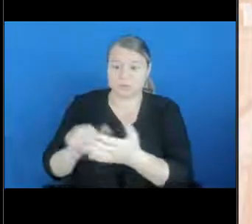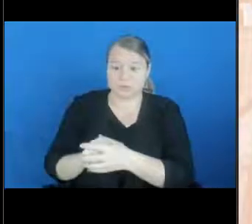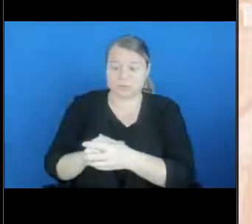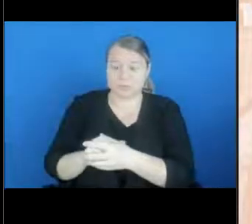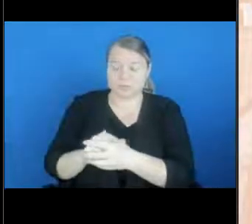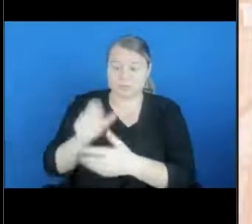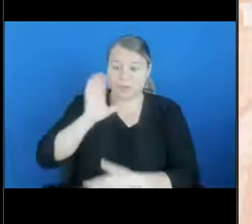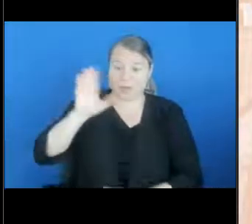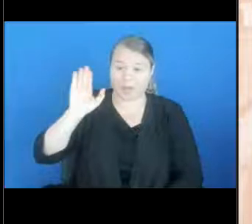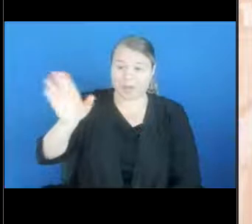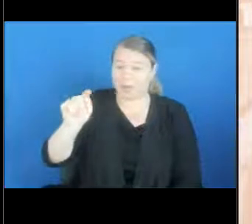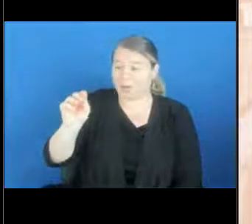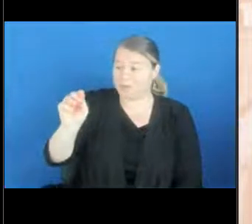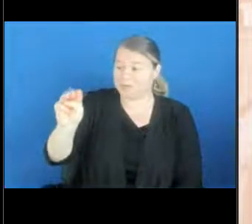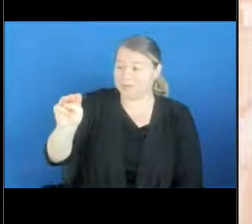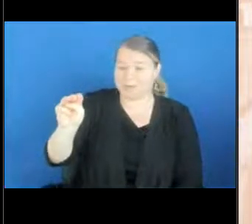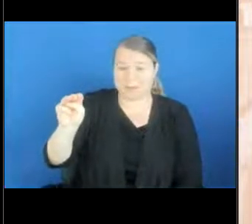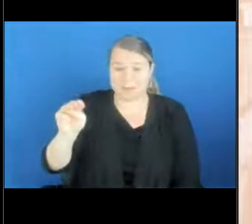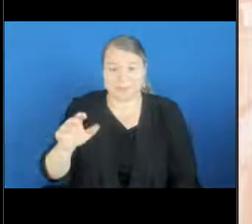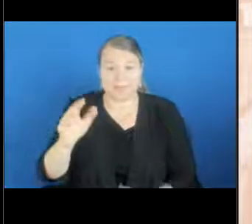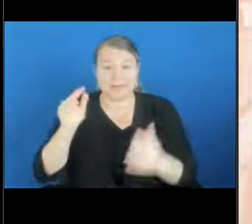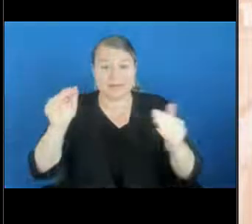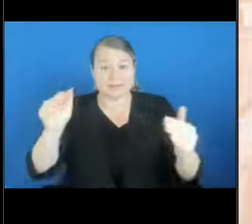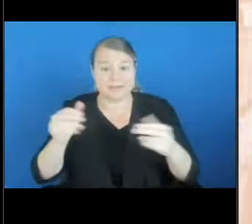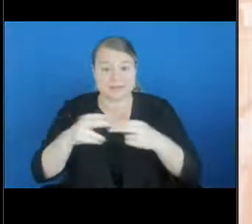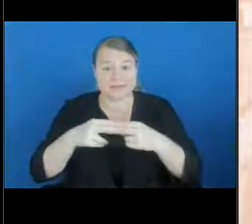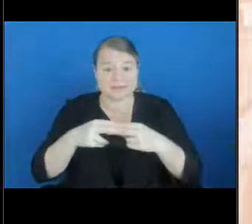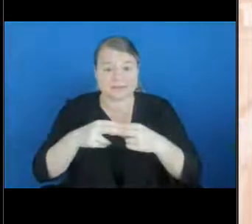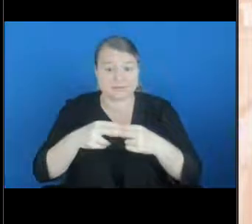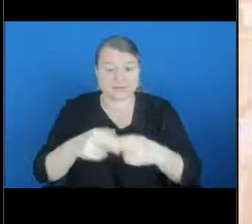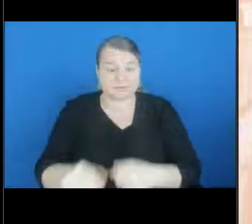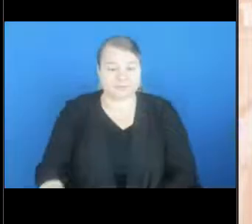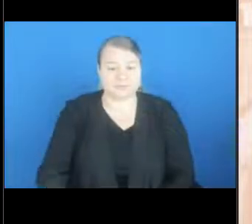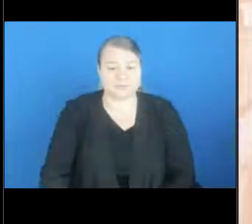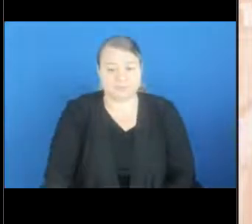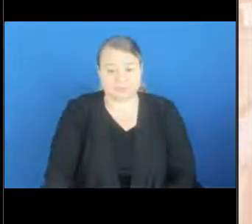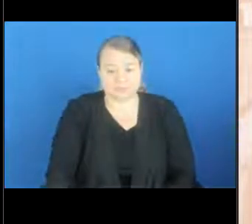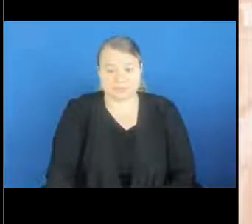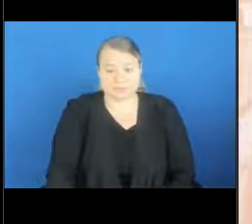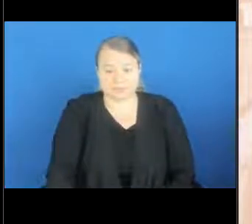Hi, Tom. If we could go to the next slide.